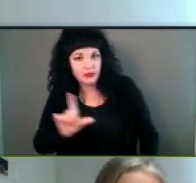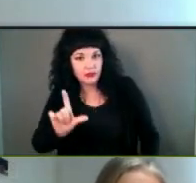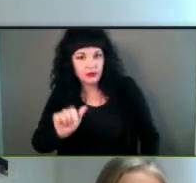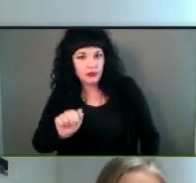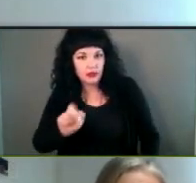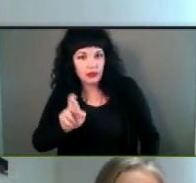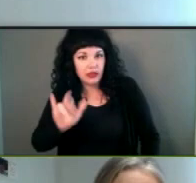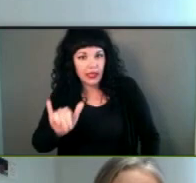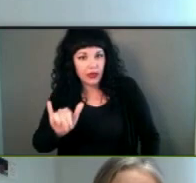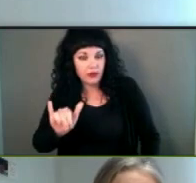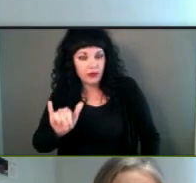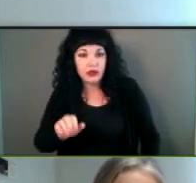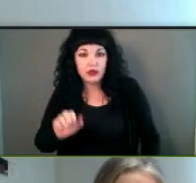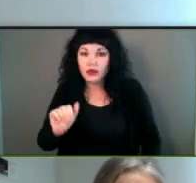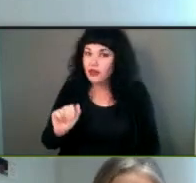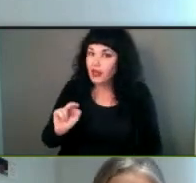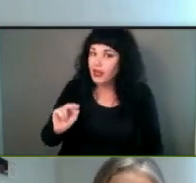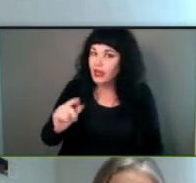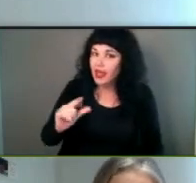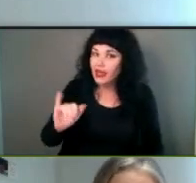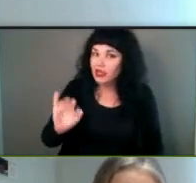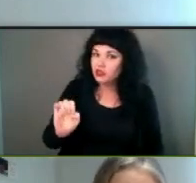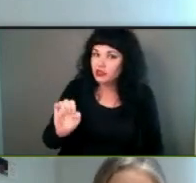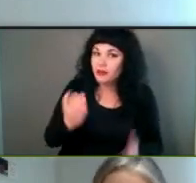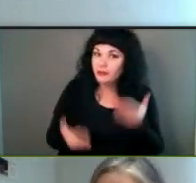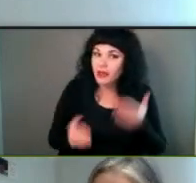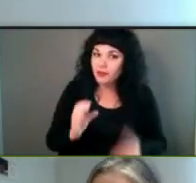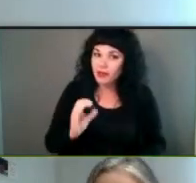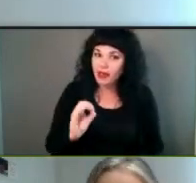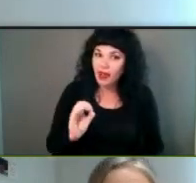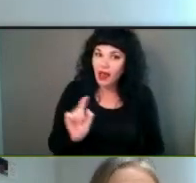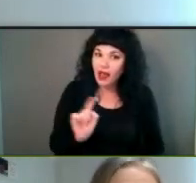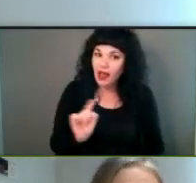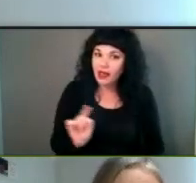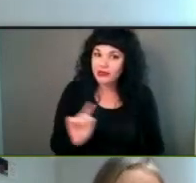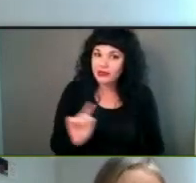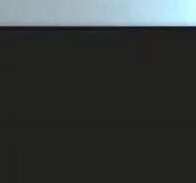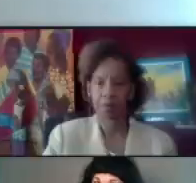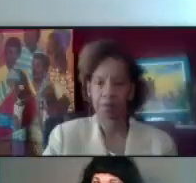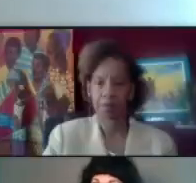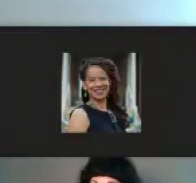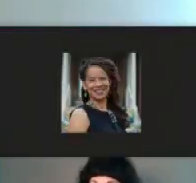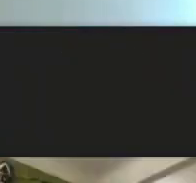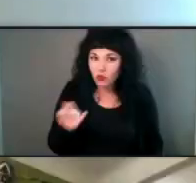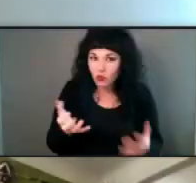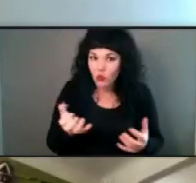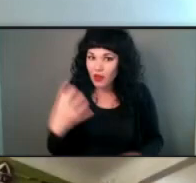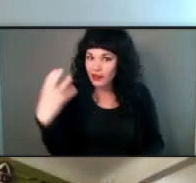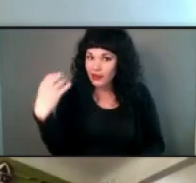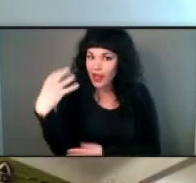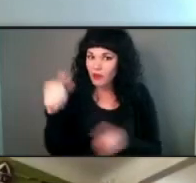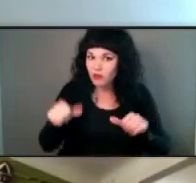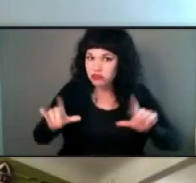and Angie, and maybe Ozzy wants to turn on their cameras. I know that this is something that we've